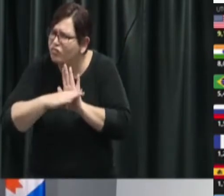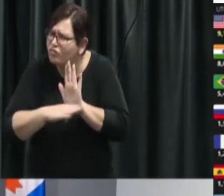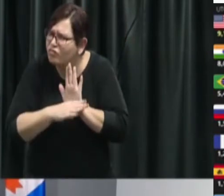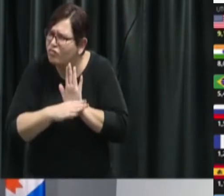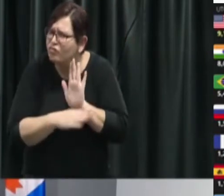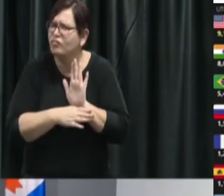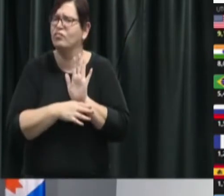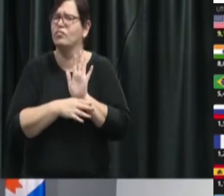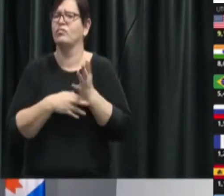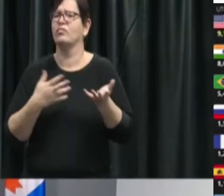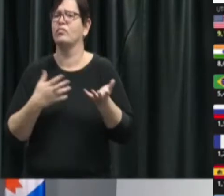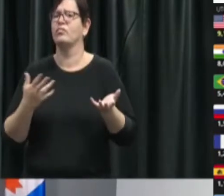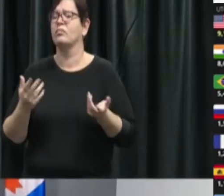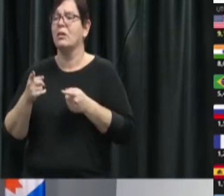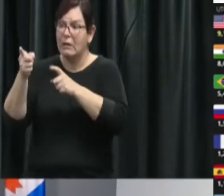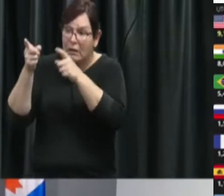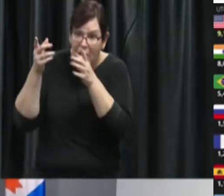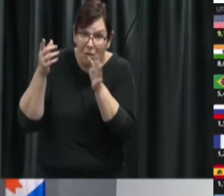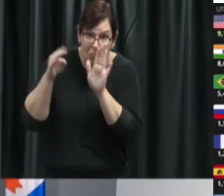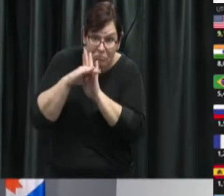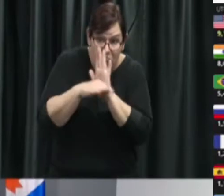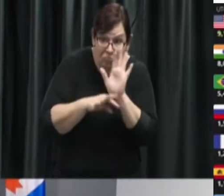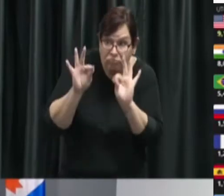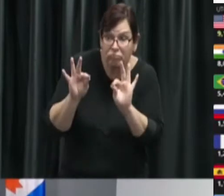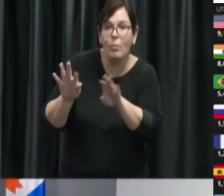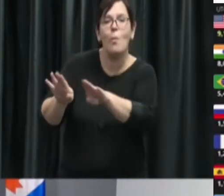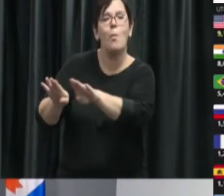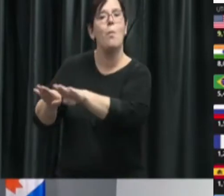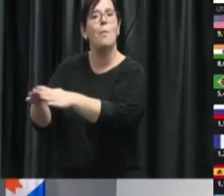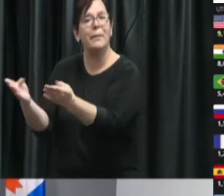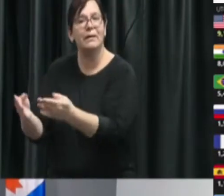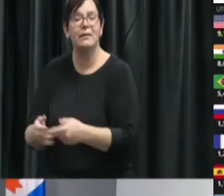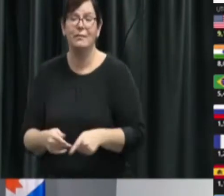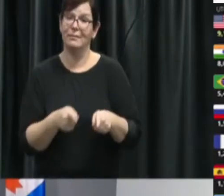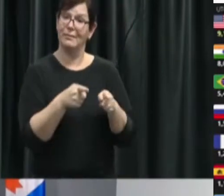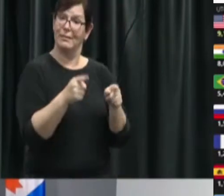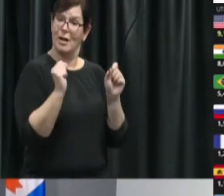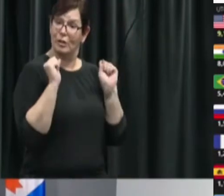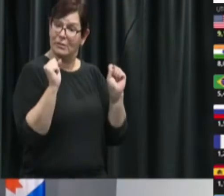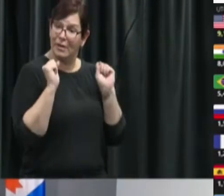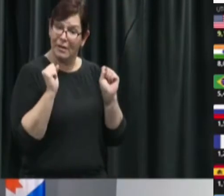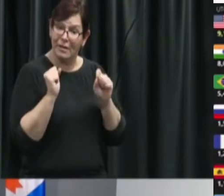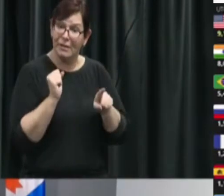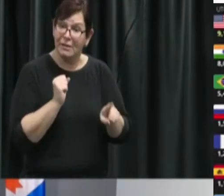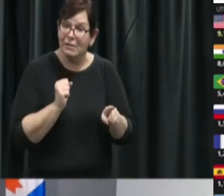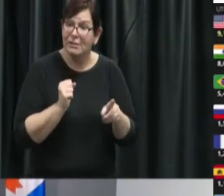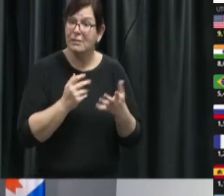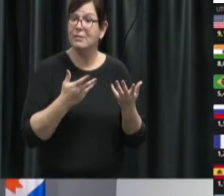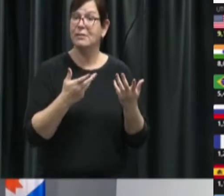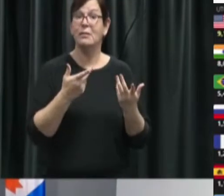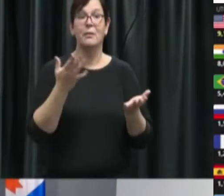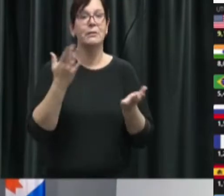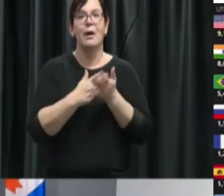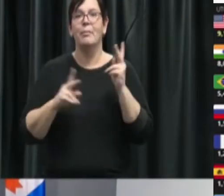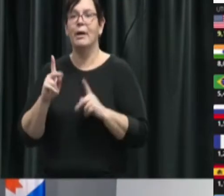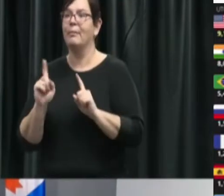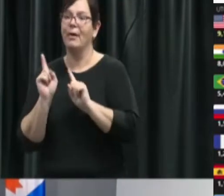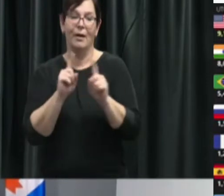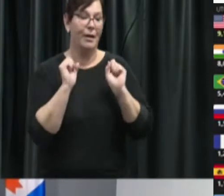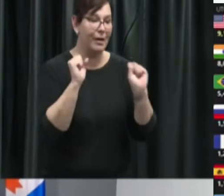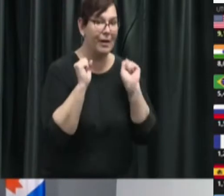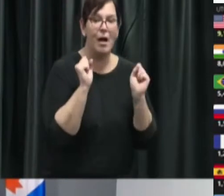to be open. But physical exercise and the ability to go places like that, even just the socialization that it involves for people who've been cooped